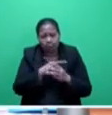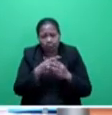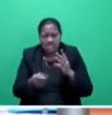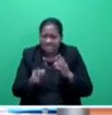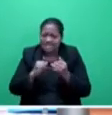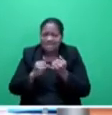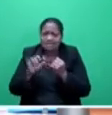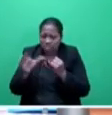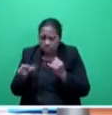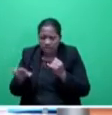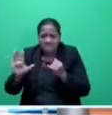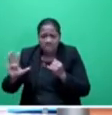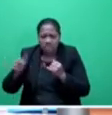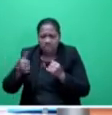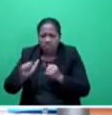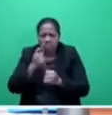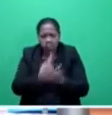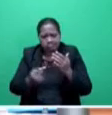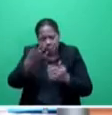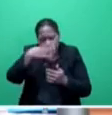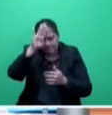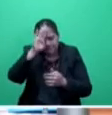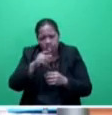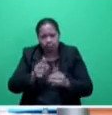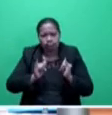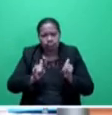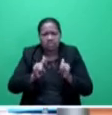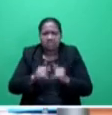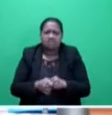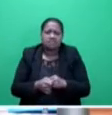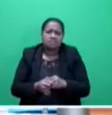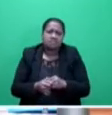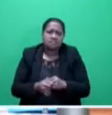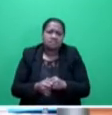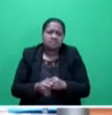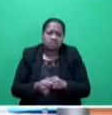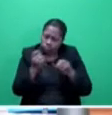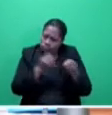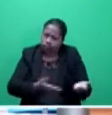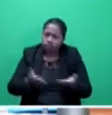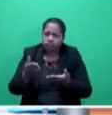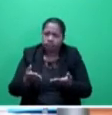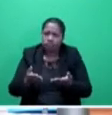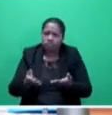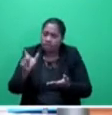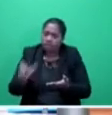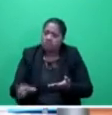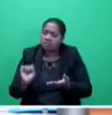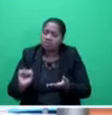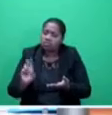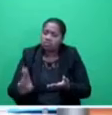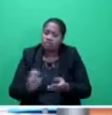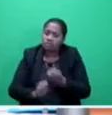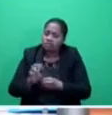the Act to allow only the Chief Justice, the Solicitor General and the Registrar to delegate to a person his or her office as a member to the